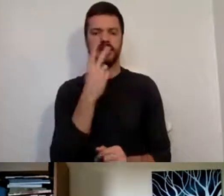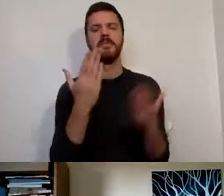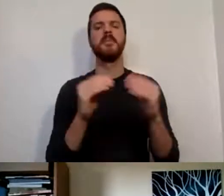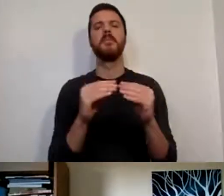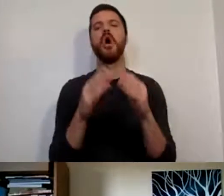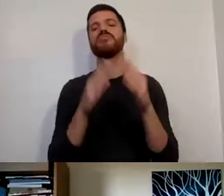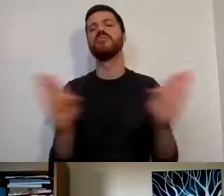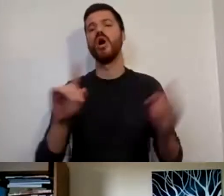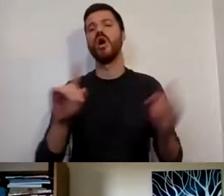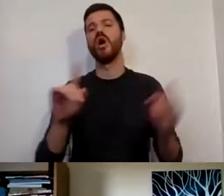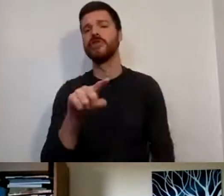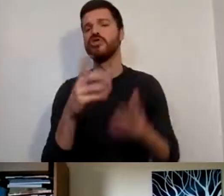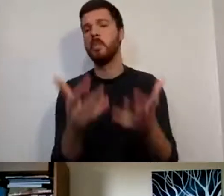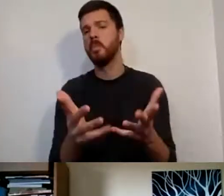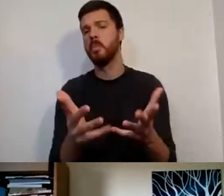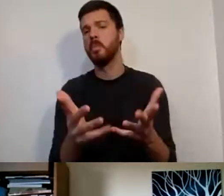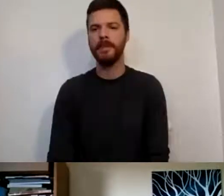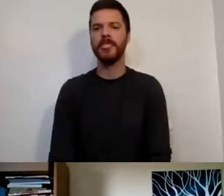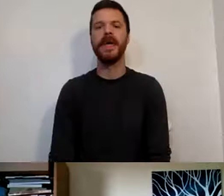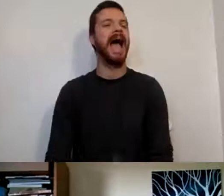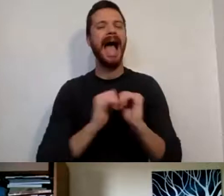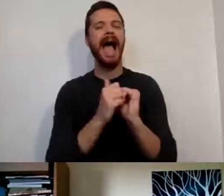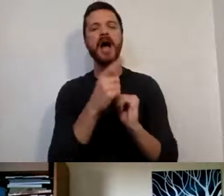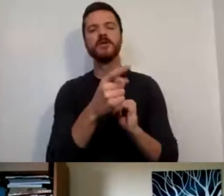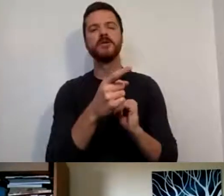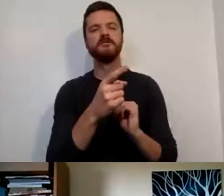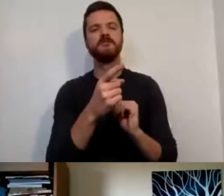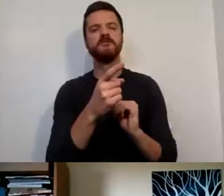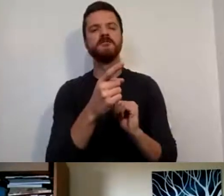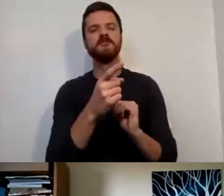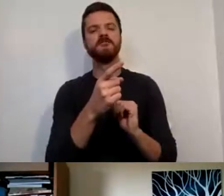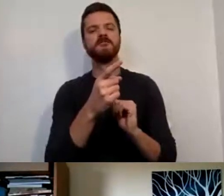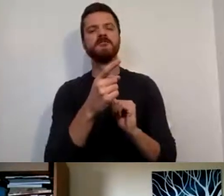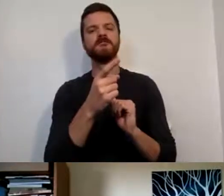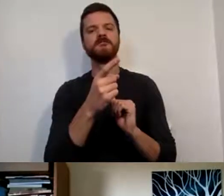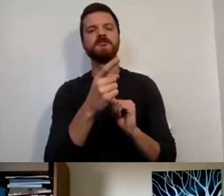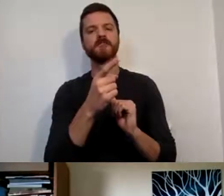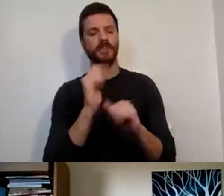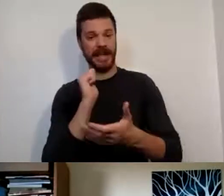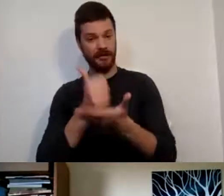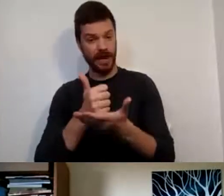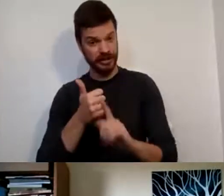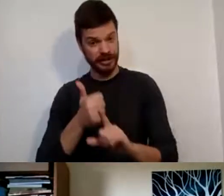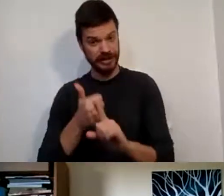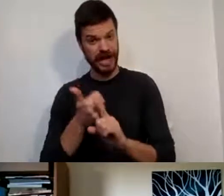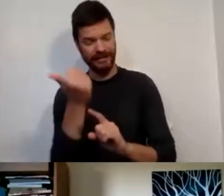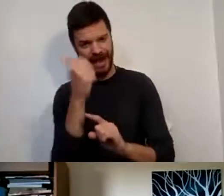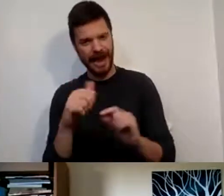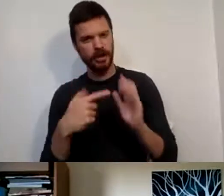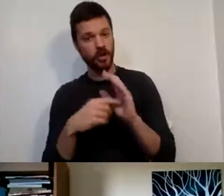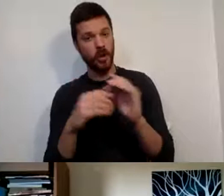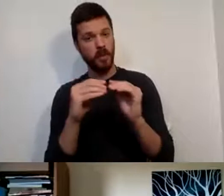curious, what you attribute that to with respect to the intervention itself, and is there anything about the implementation process that you would